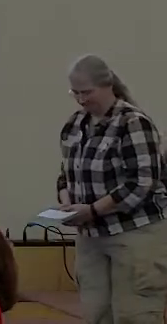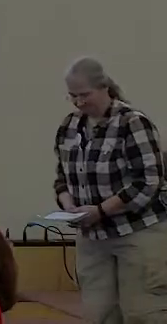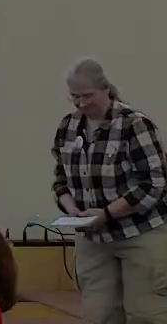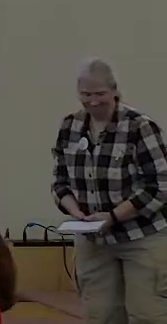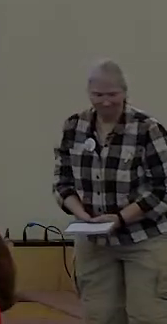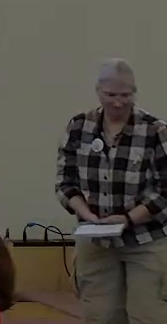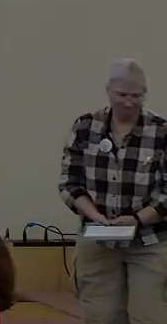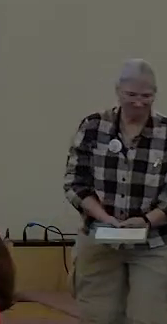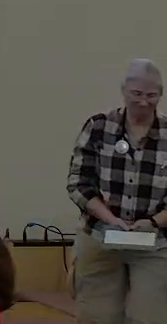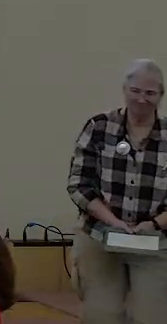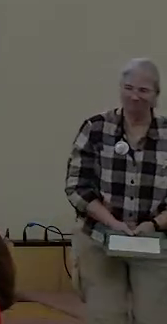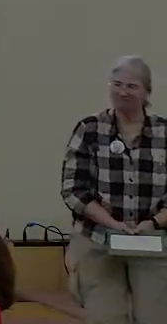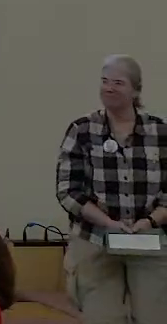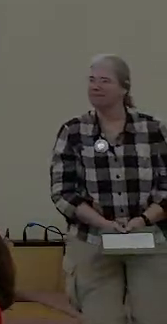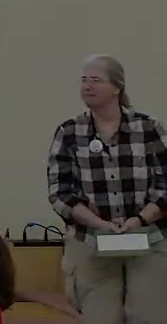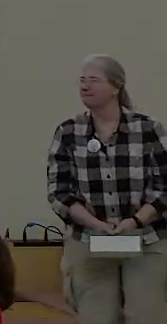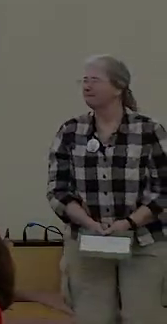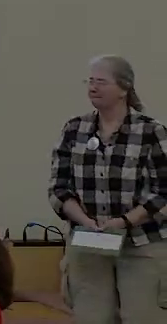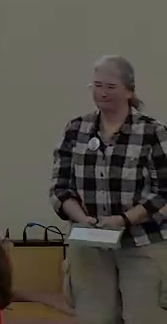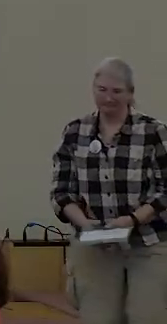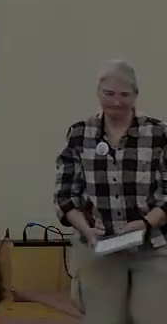farewell.